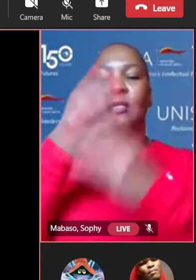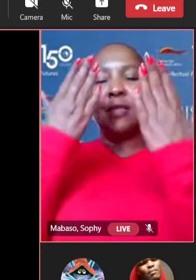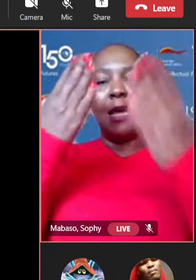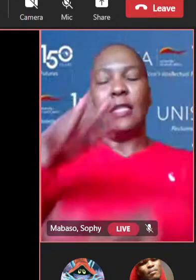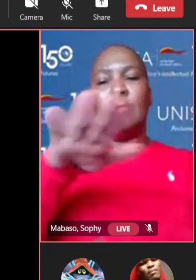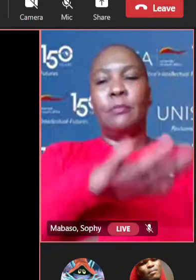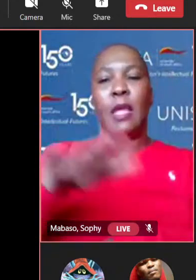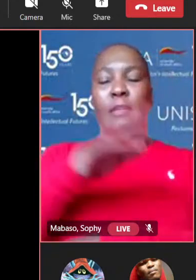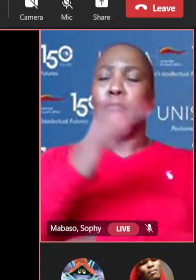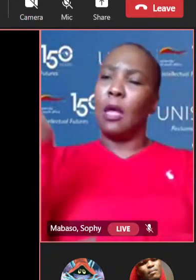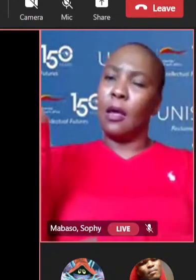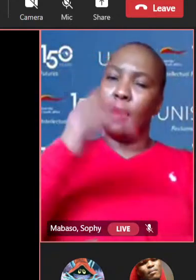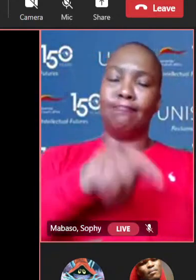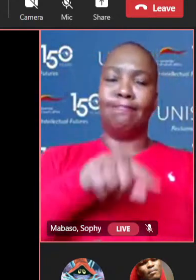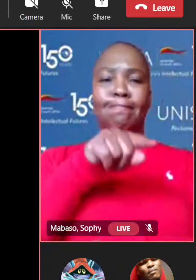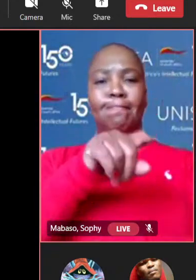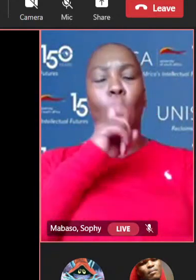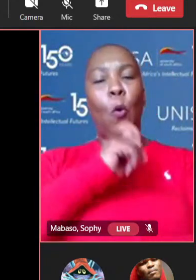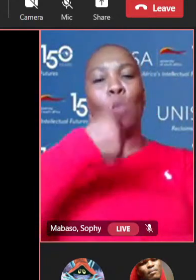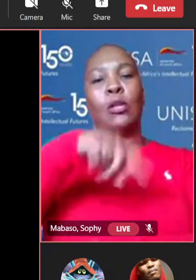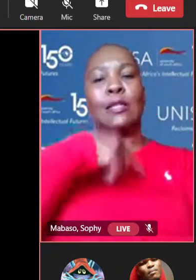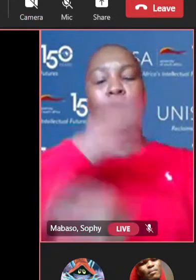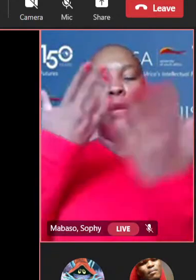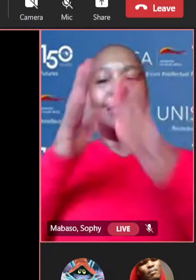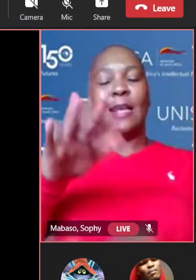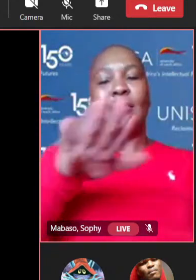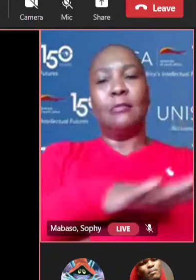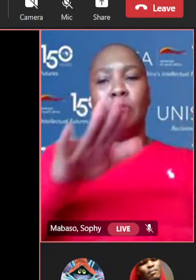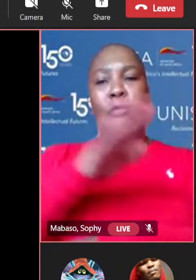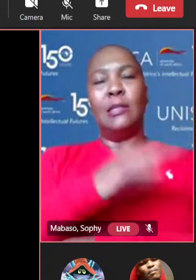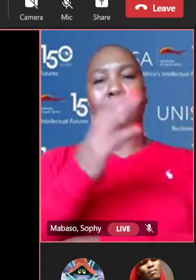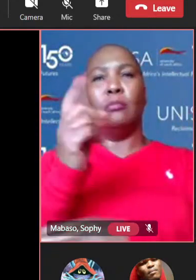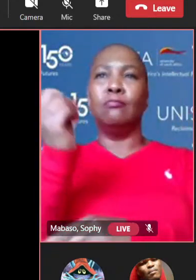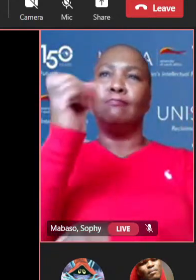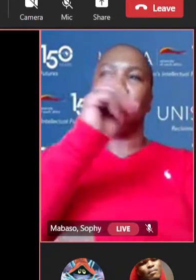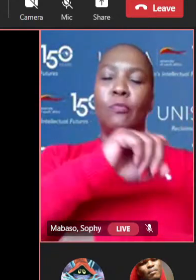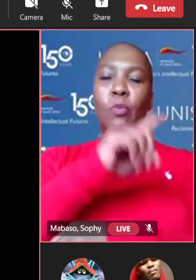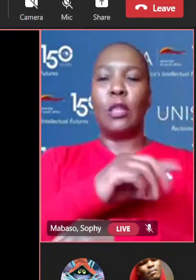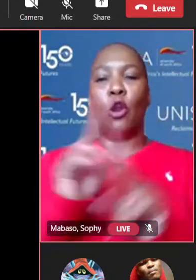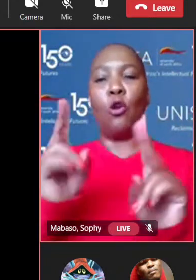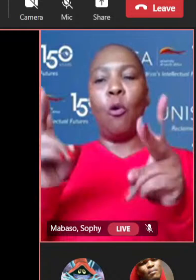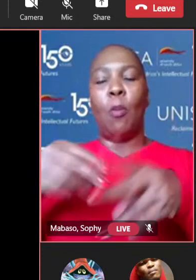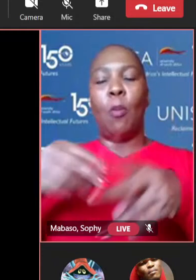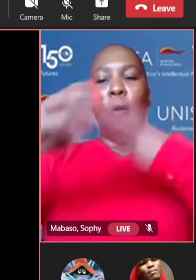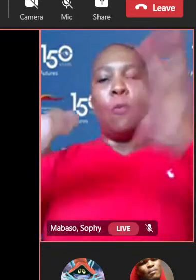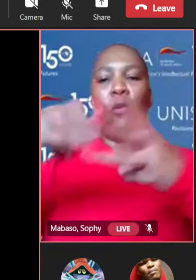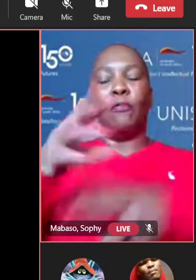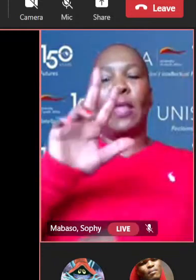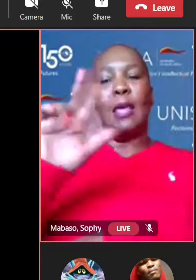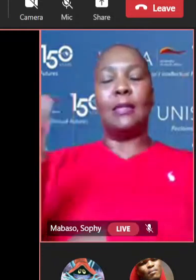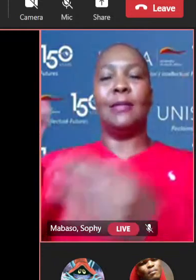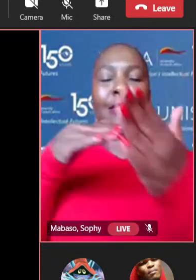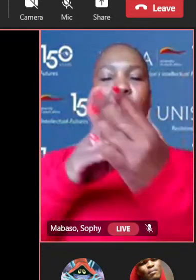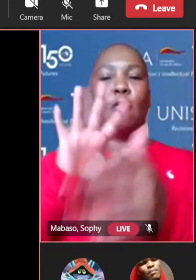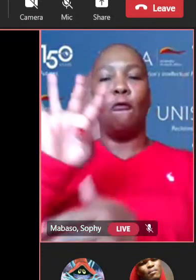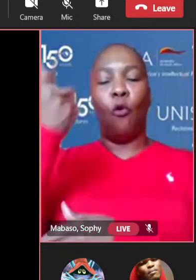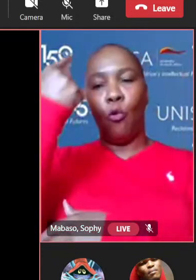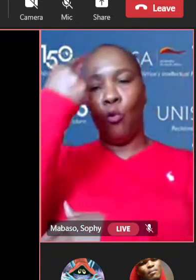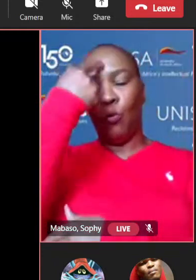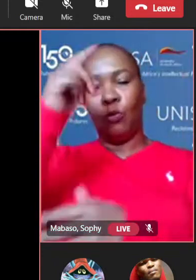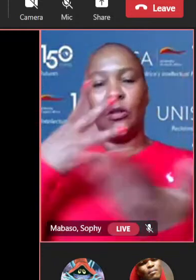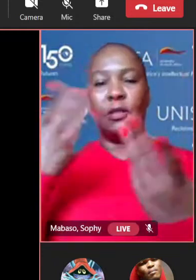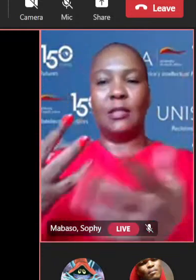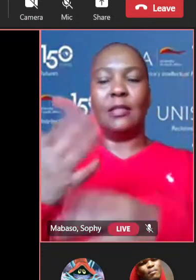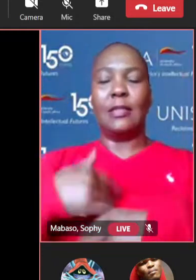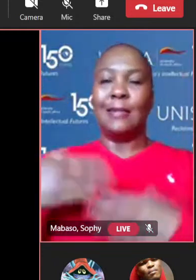and use our study space during the day, normal working hours, 8 up to 4 o'clock. You can study during the